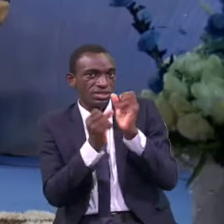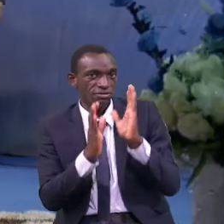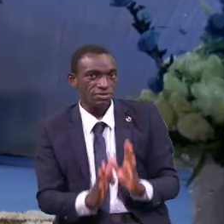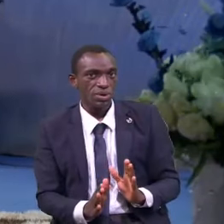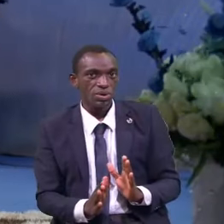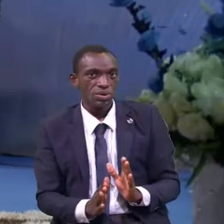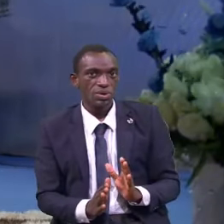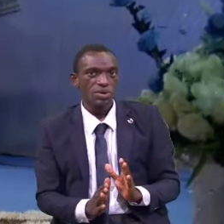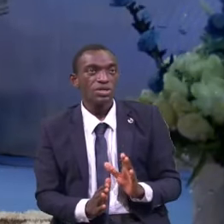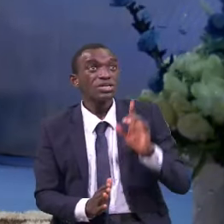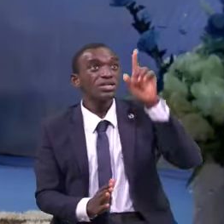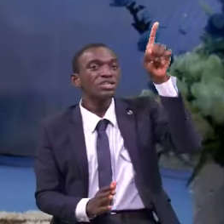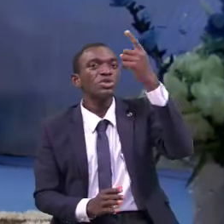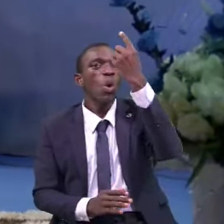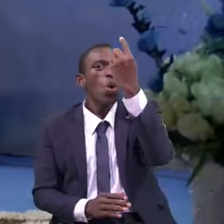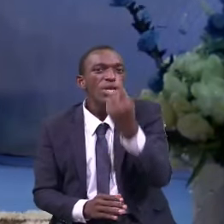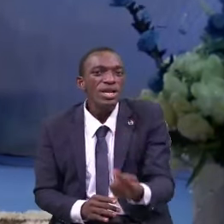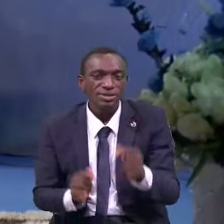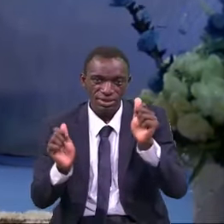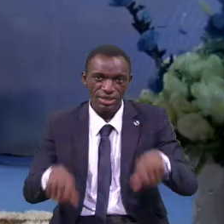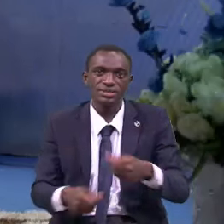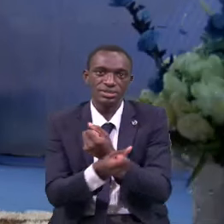is the only one that can save you.